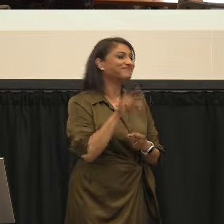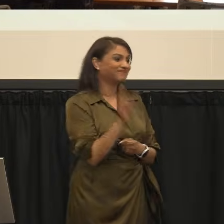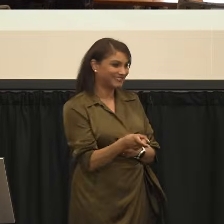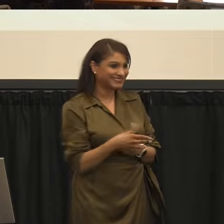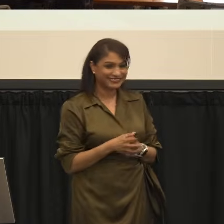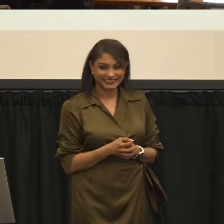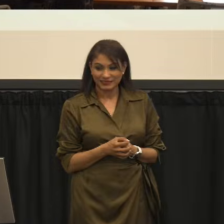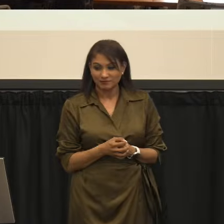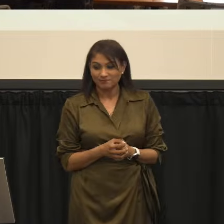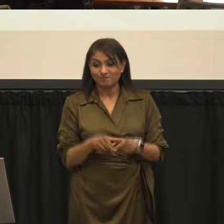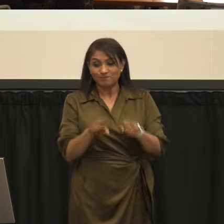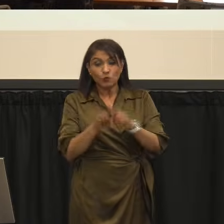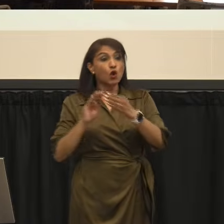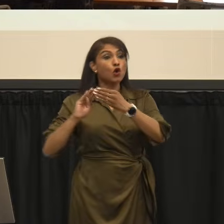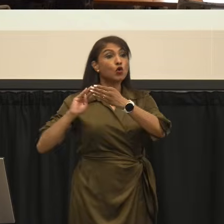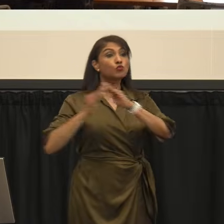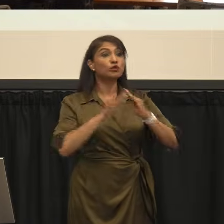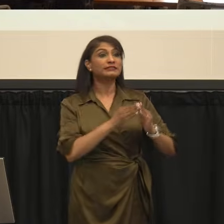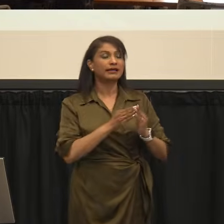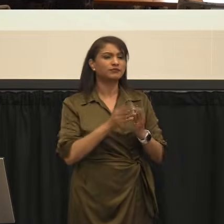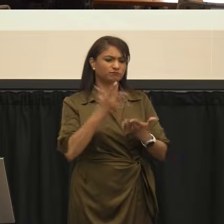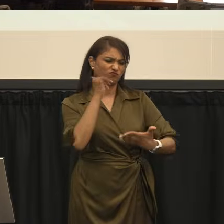co-creating models,